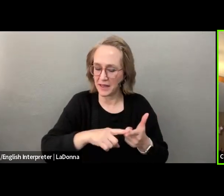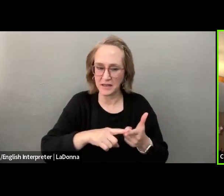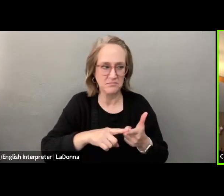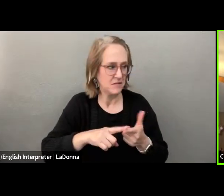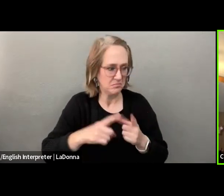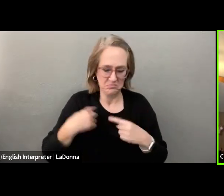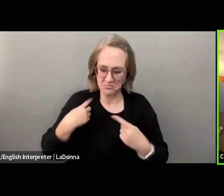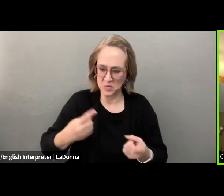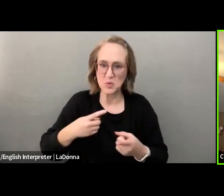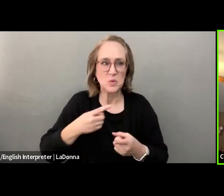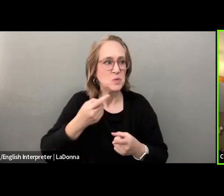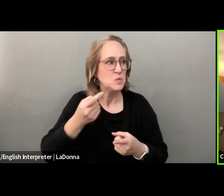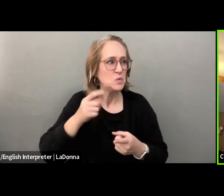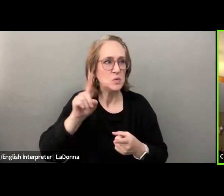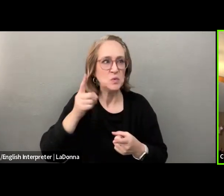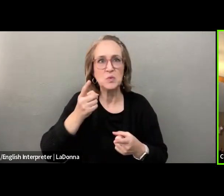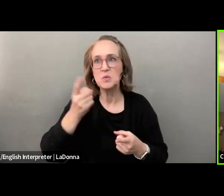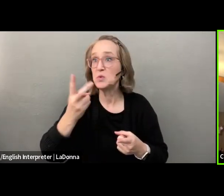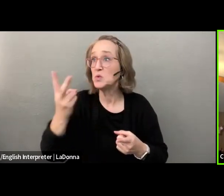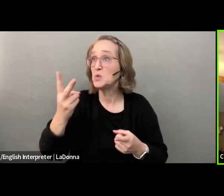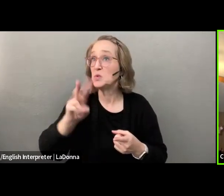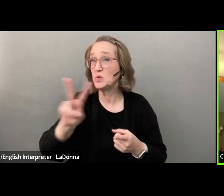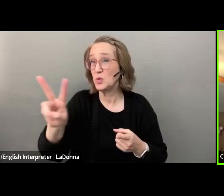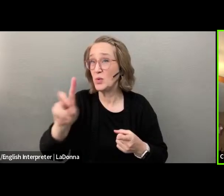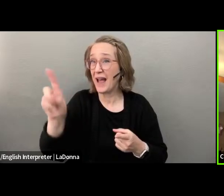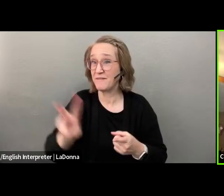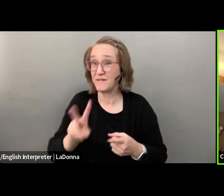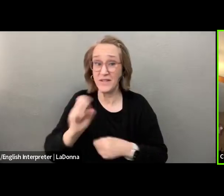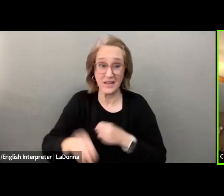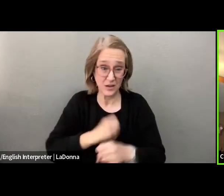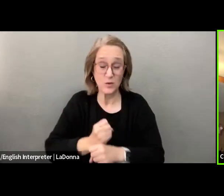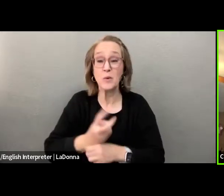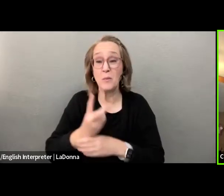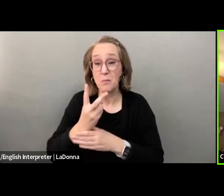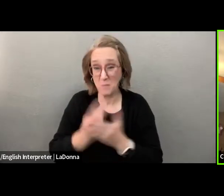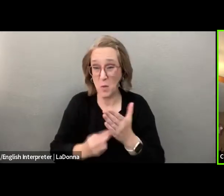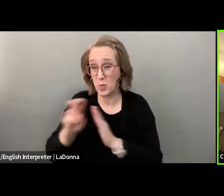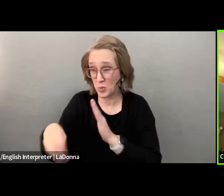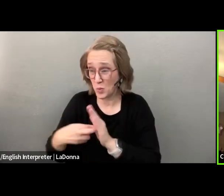been both the president and the secretary, which is a difficult job to do.